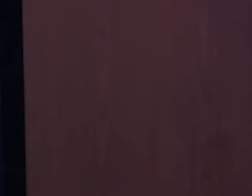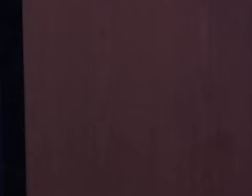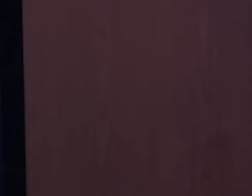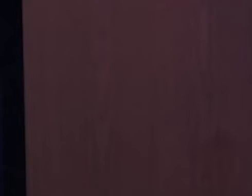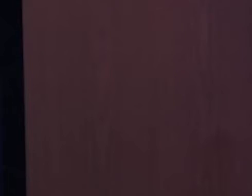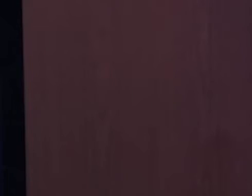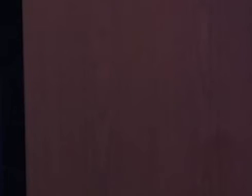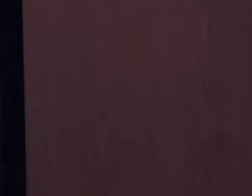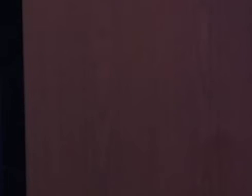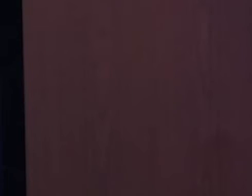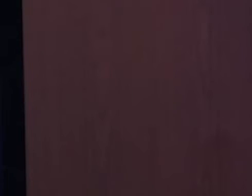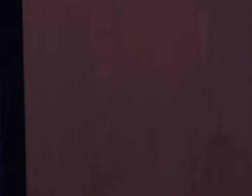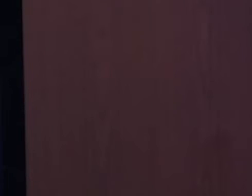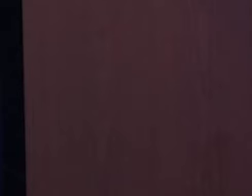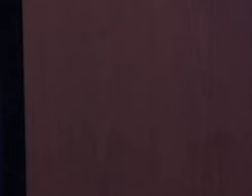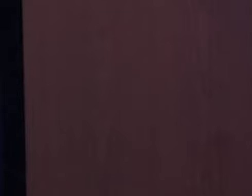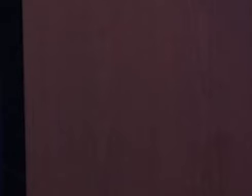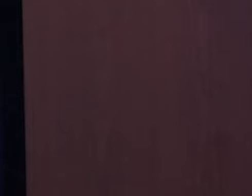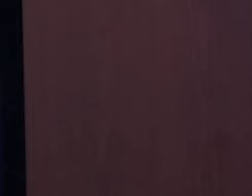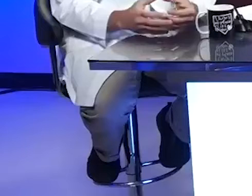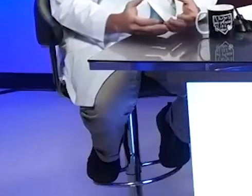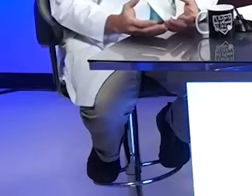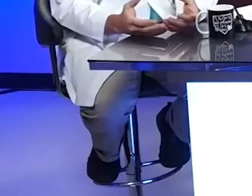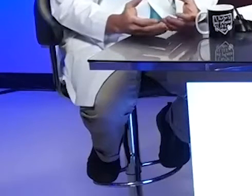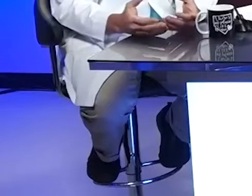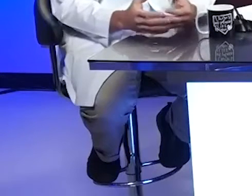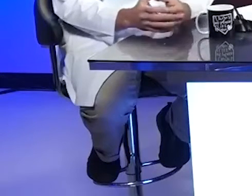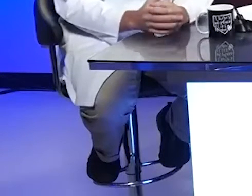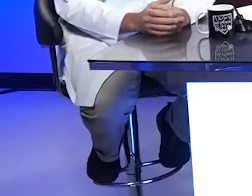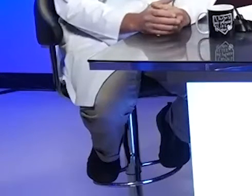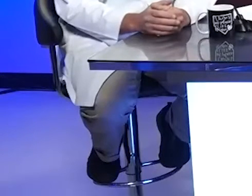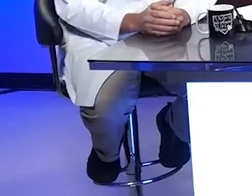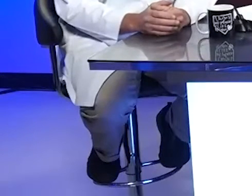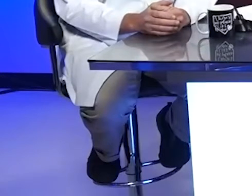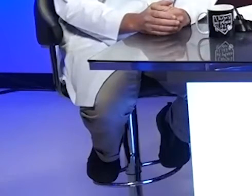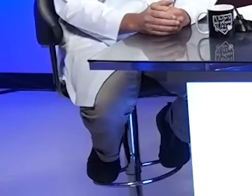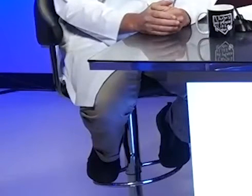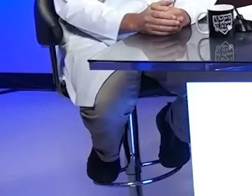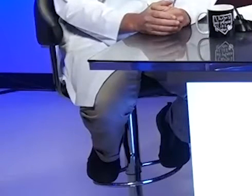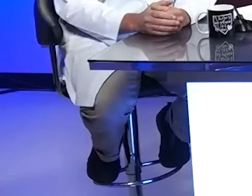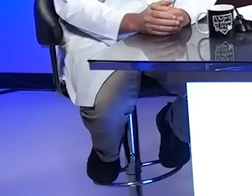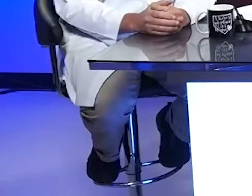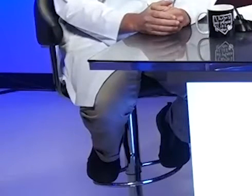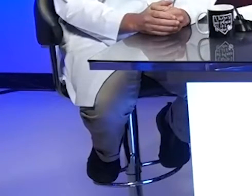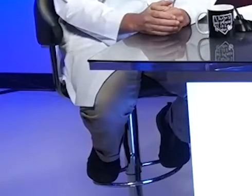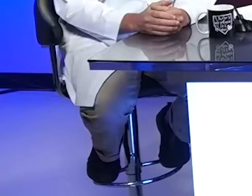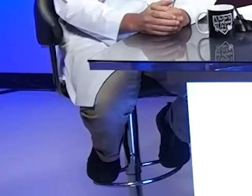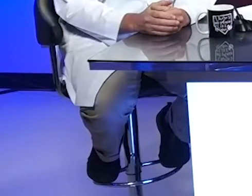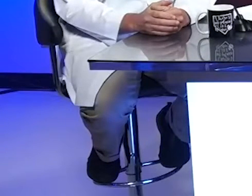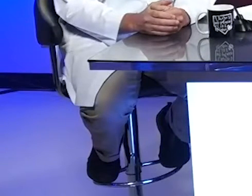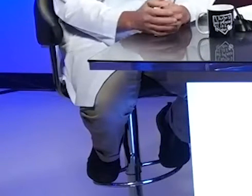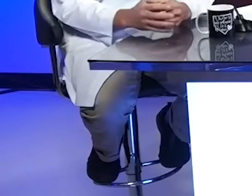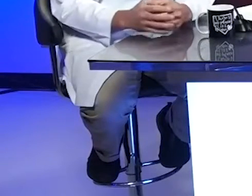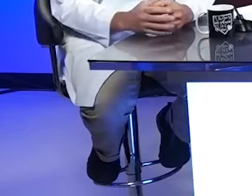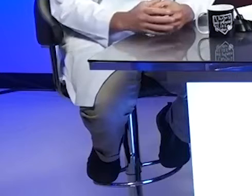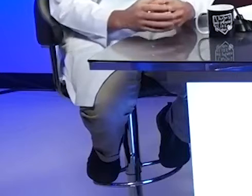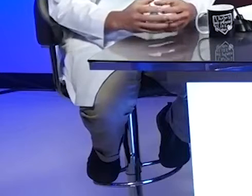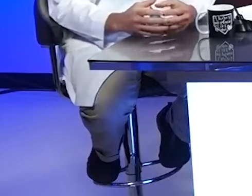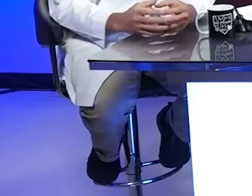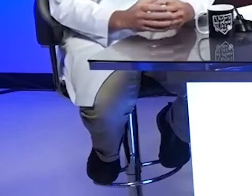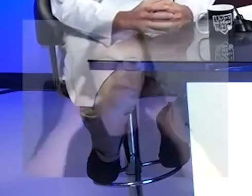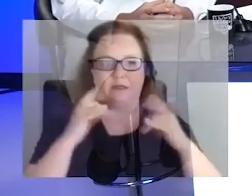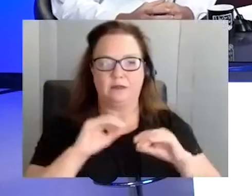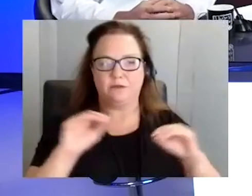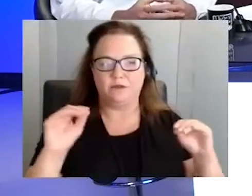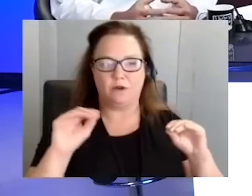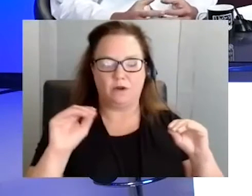individuals. Yeah, I agree. I think at this point it's just a matter of someone being obstinate. You know, there are no mandates and